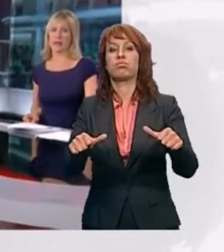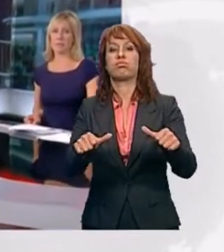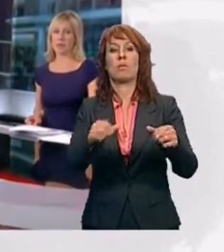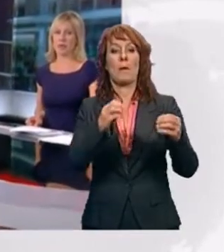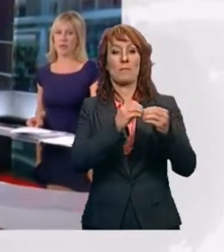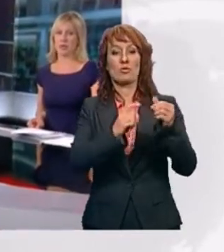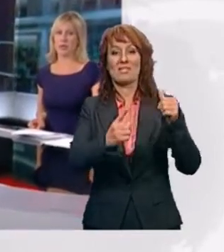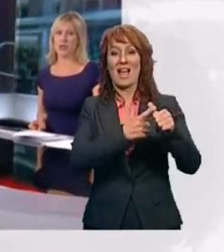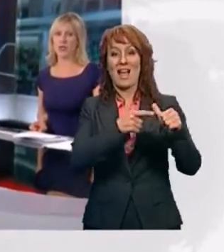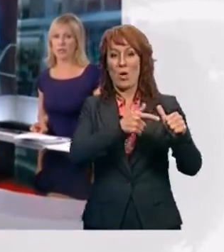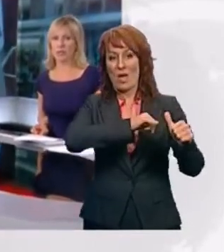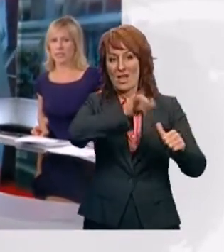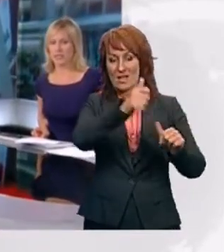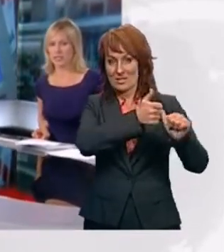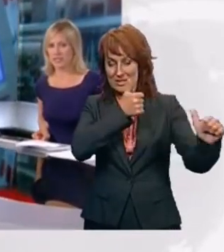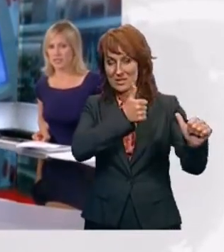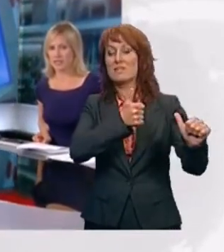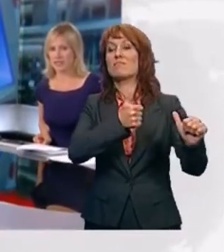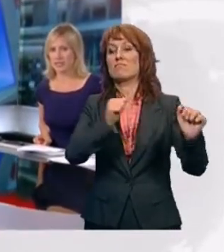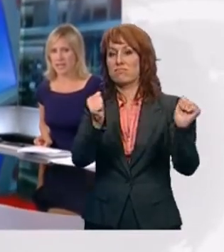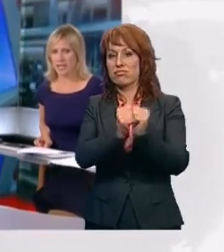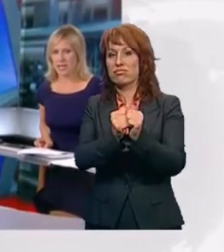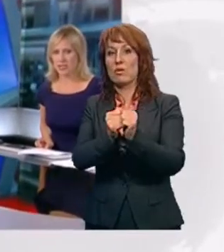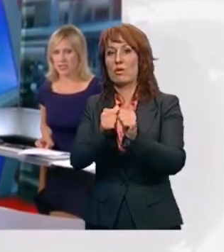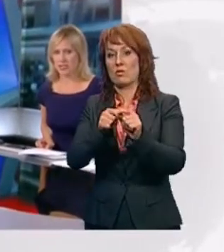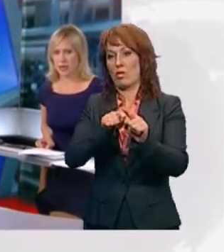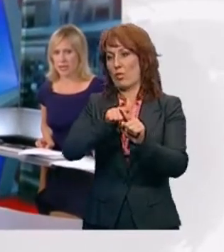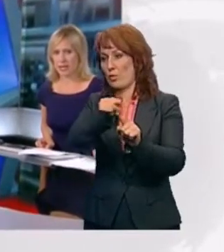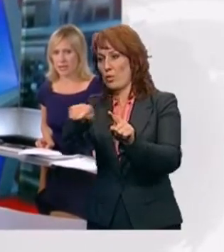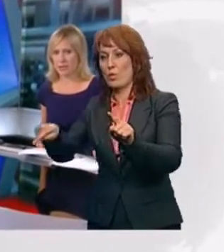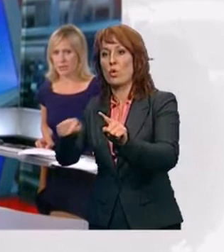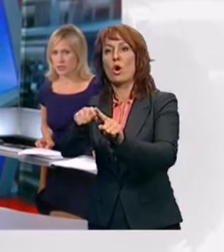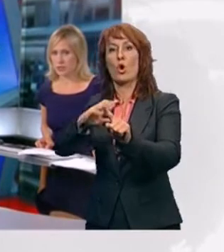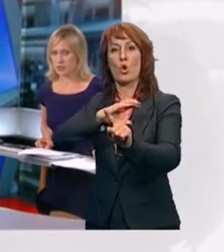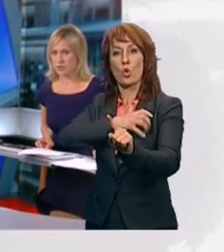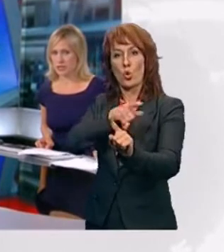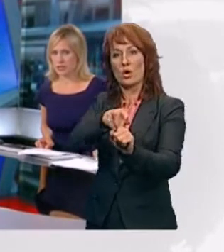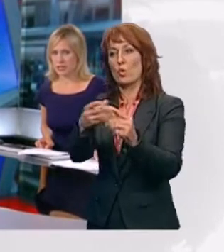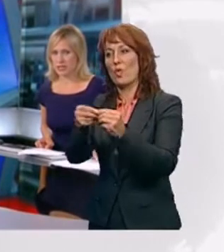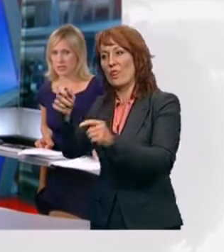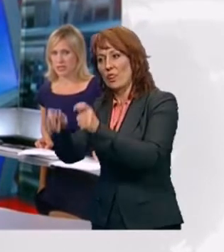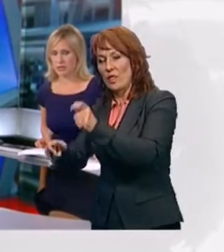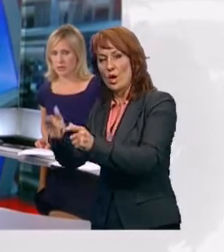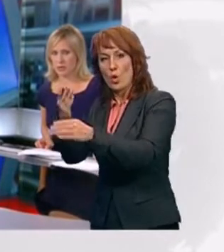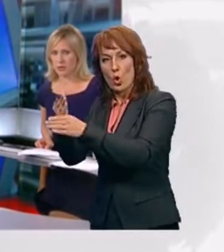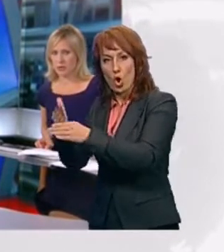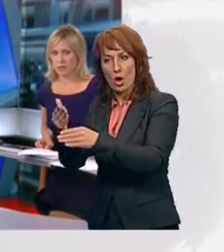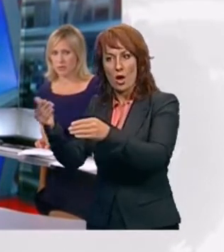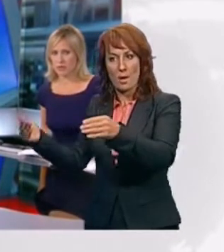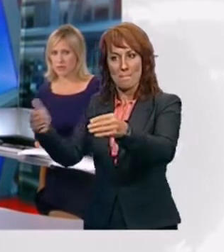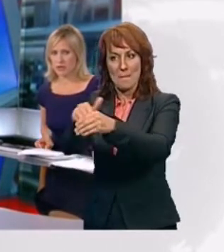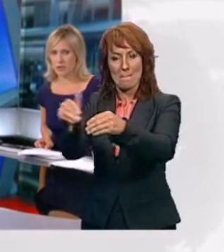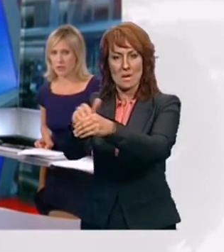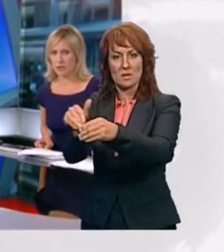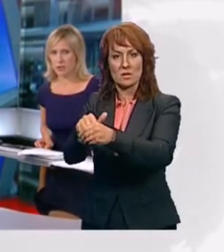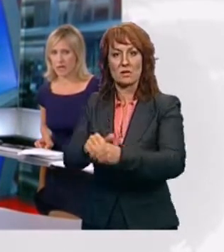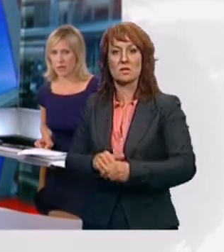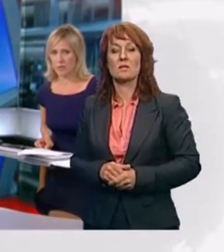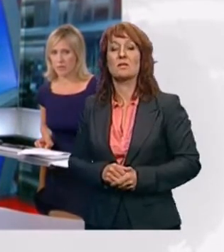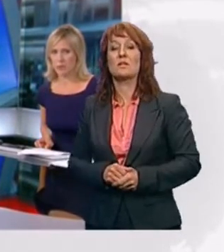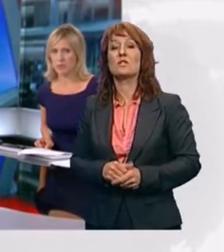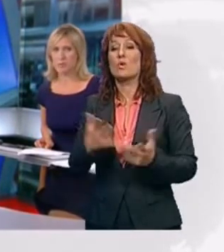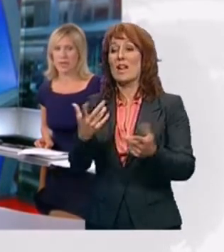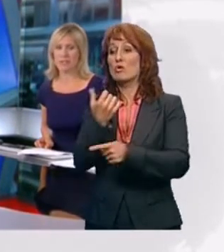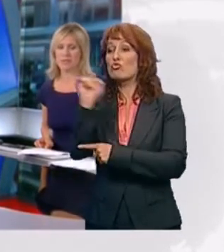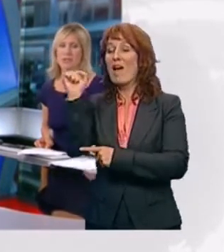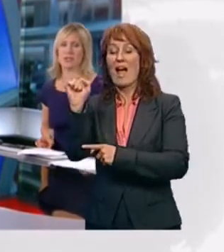representing its cabin crew, which could bring an end to the strikes. Industrial action, which was due to start next week, has been called off. The agreement will now